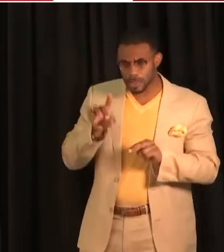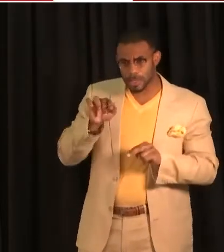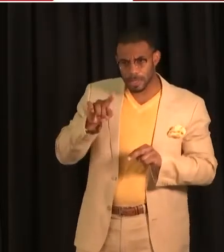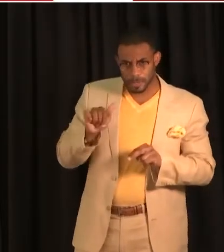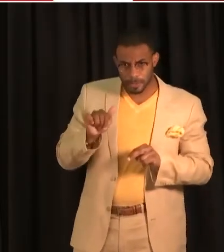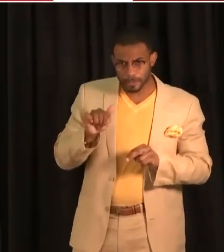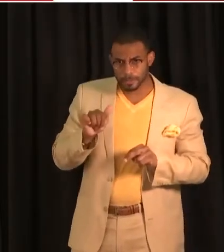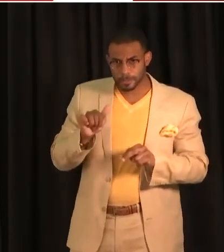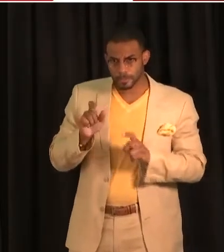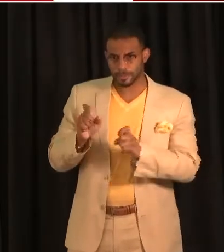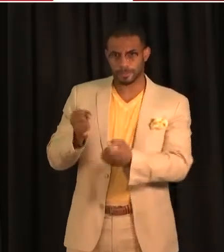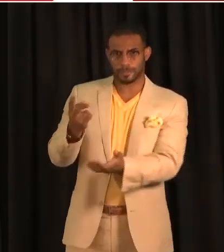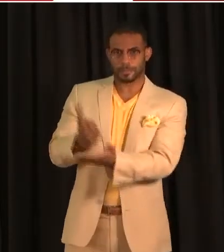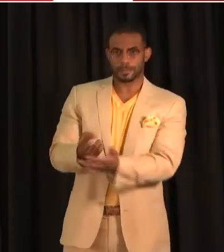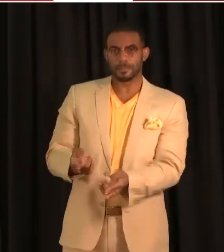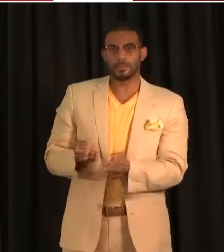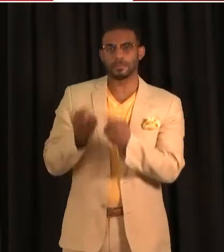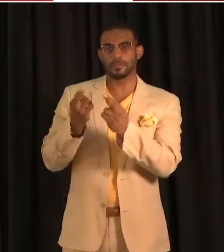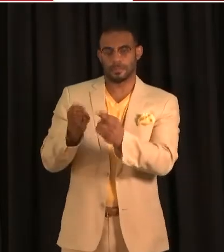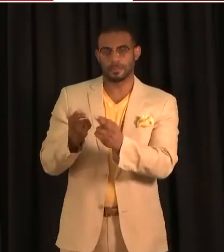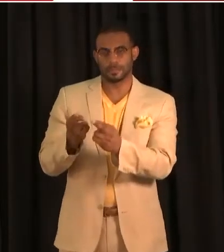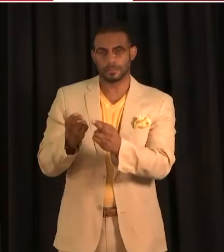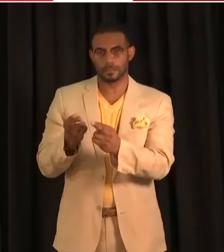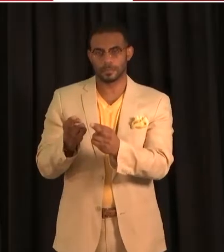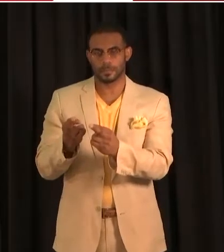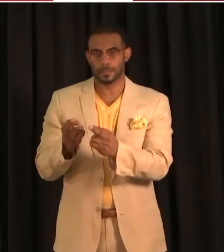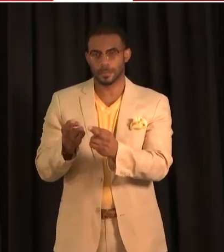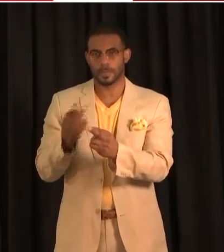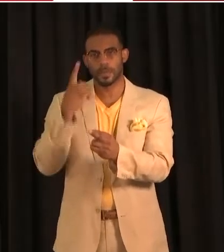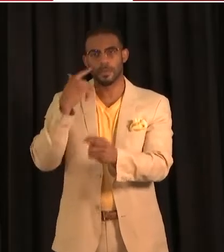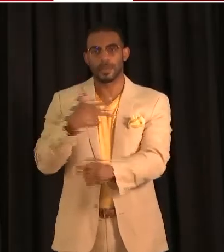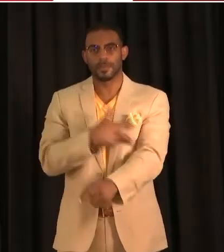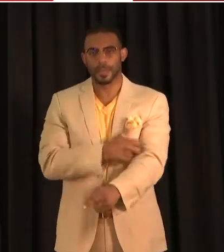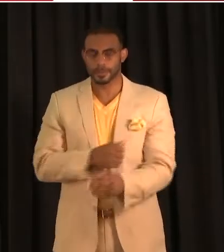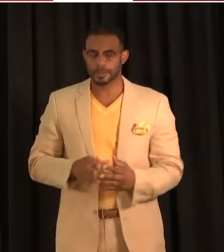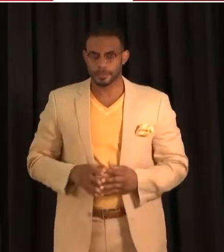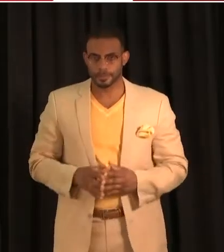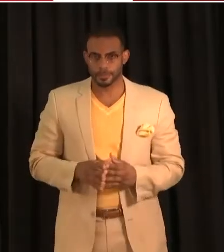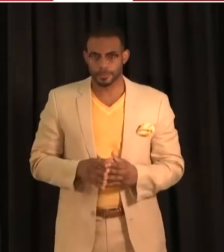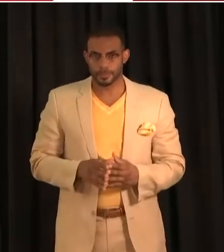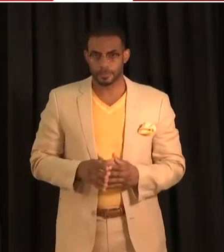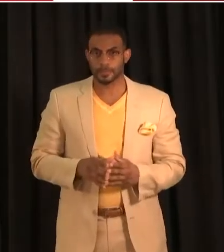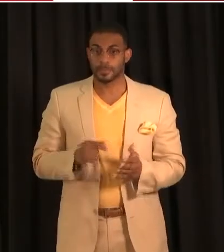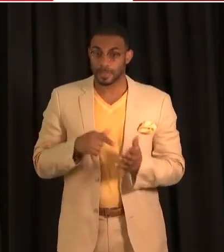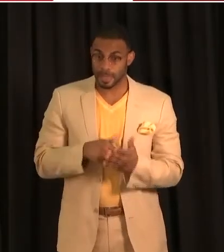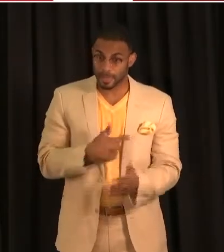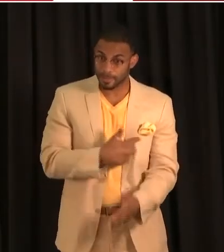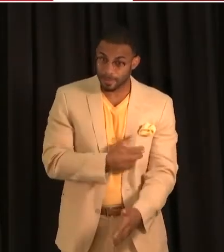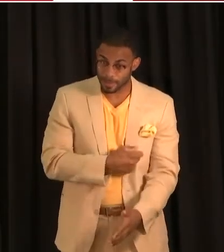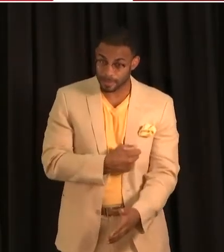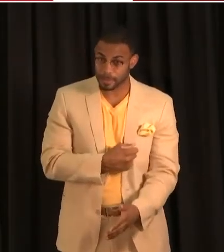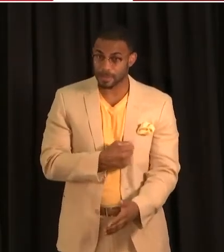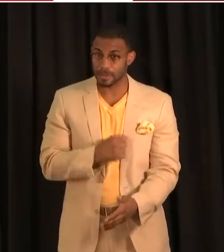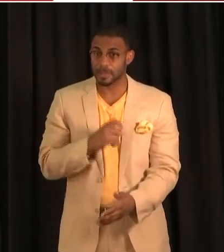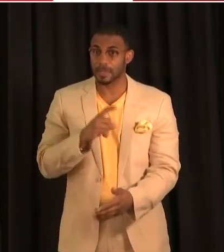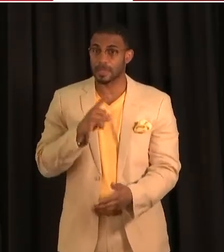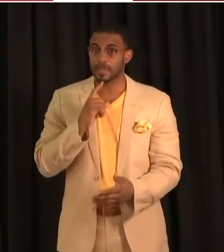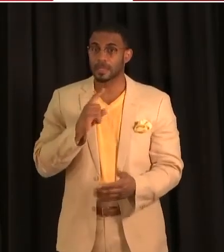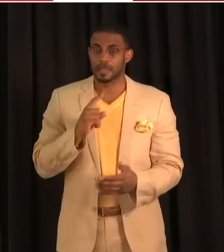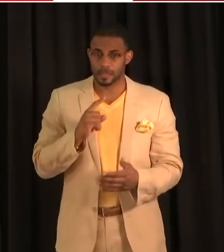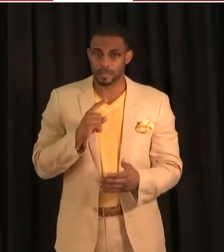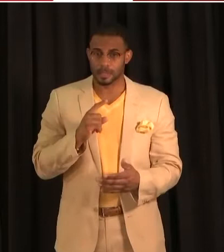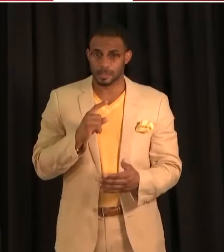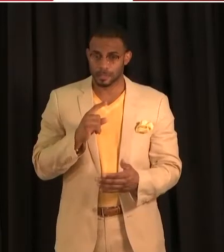looked at the data and gave a recommendation for the vaccine. This vaccine is